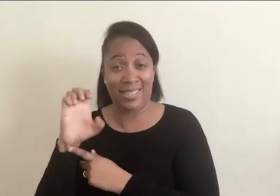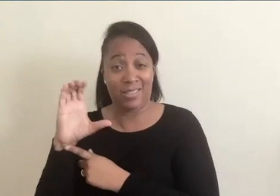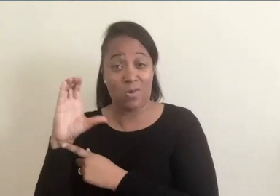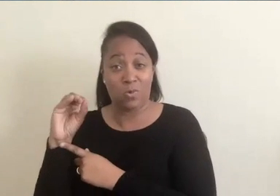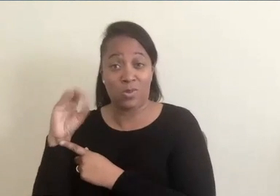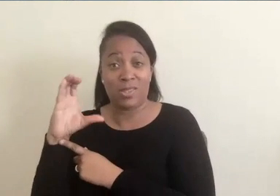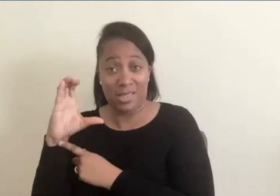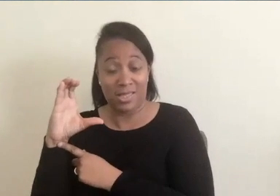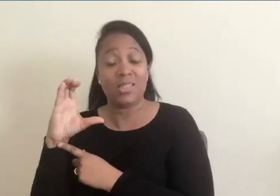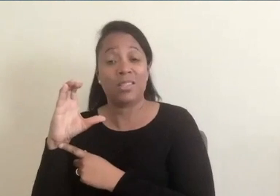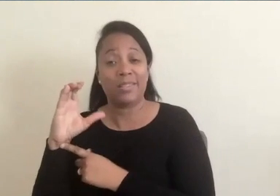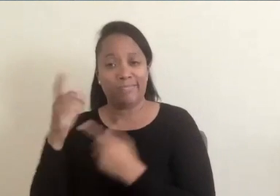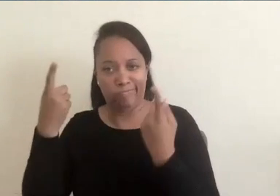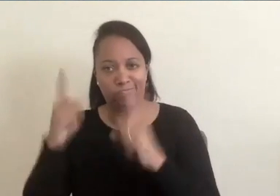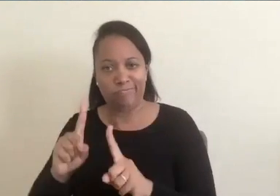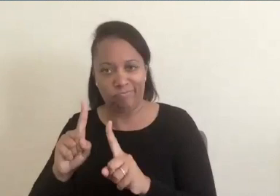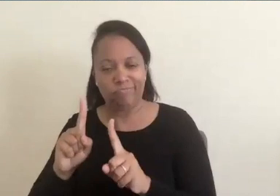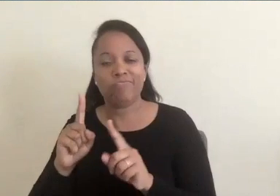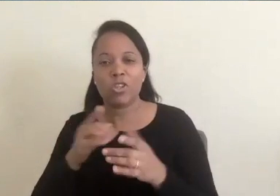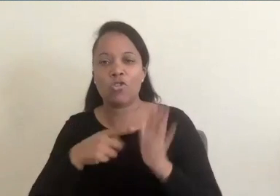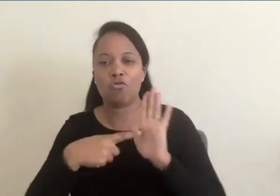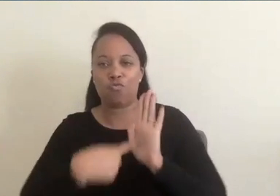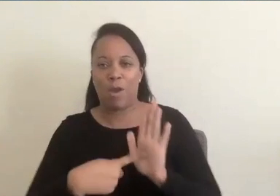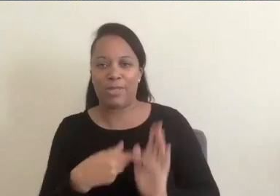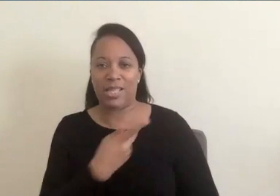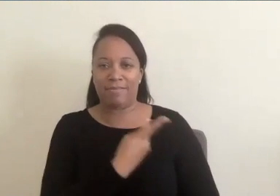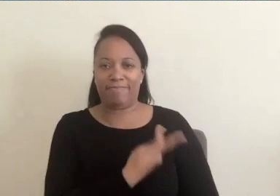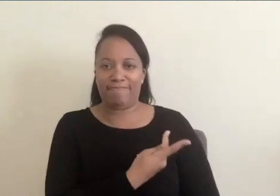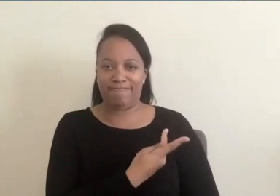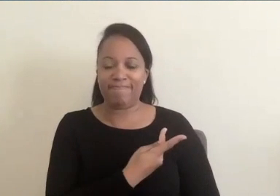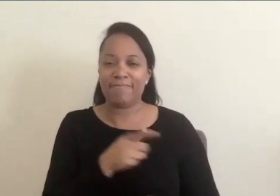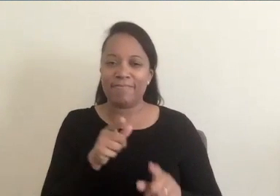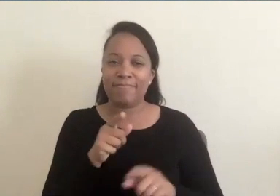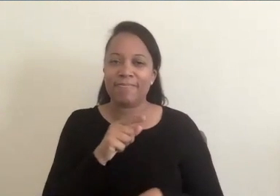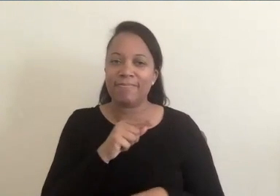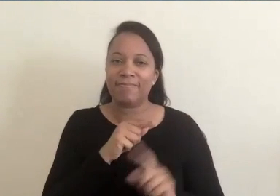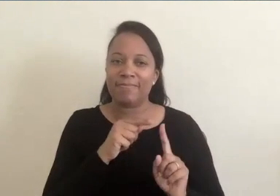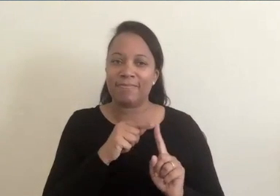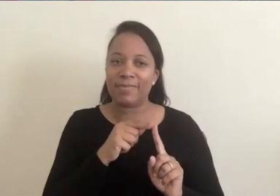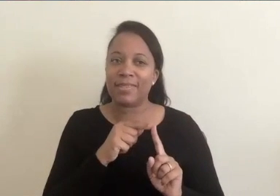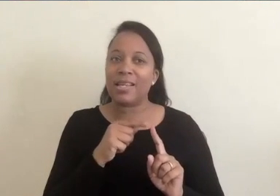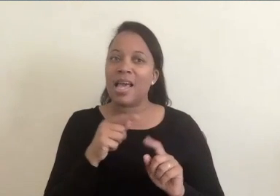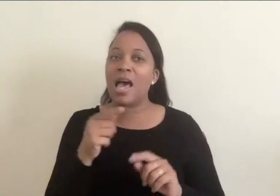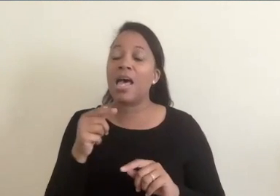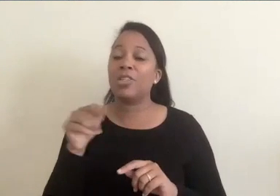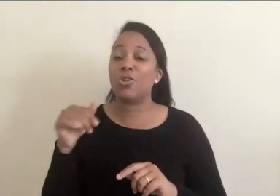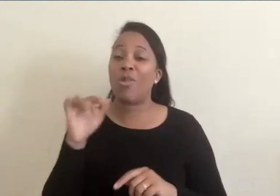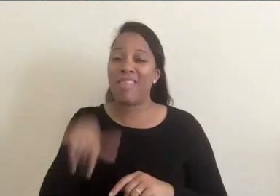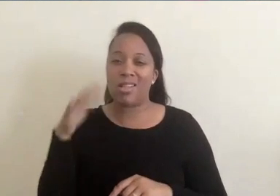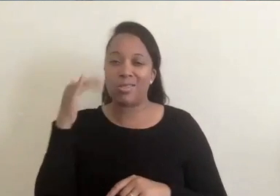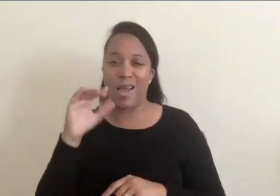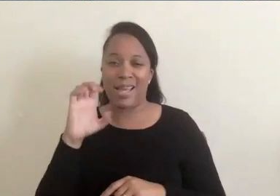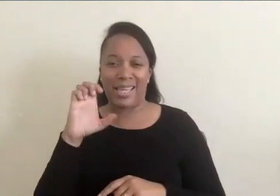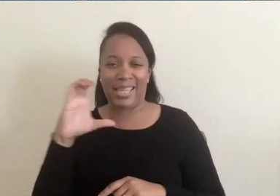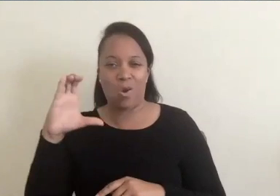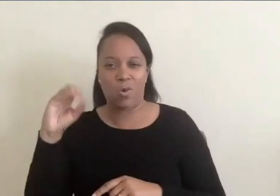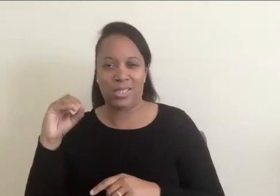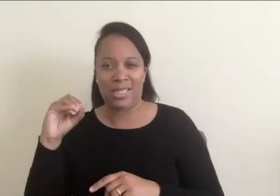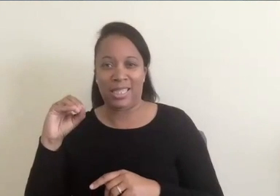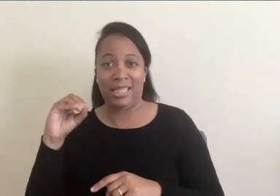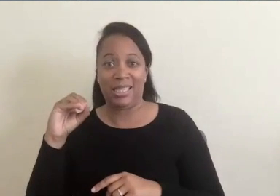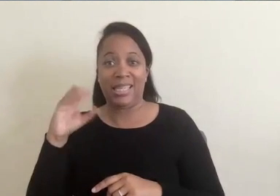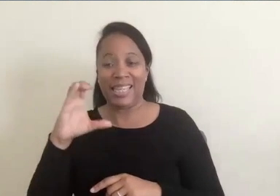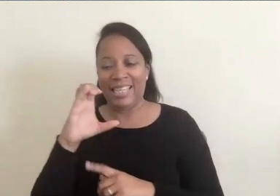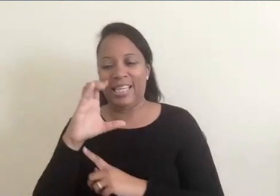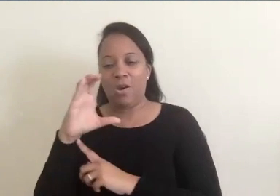agrees to take up the representation of the two applicants. That's why the case is the EEOC versus S&B